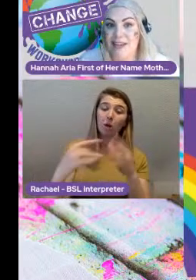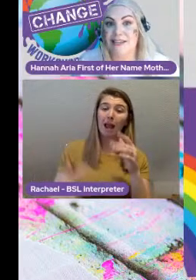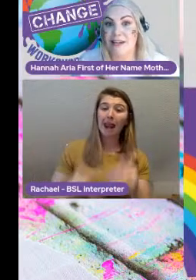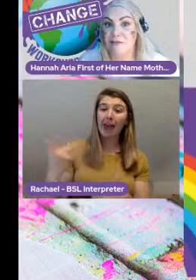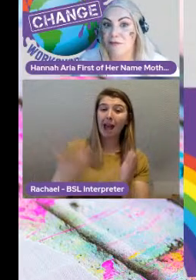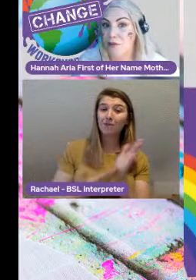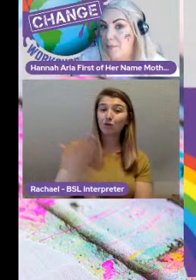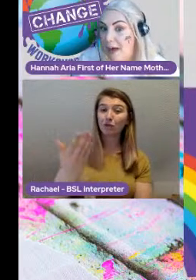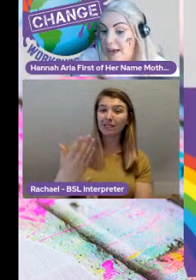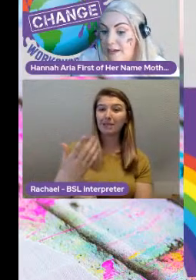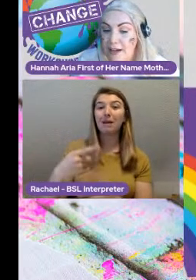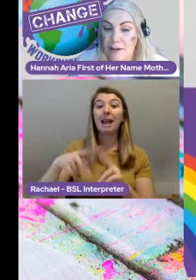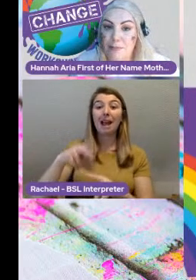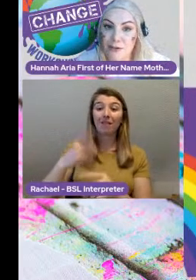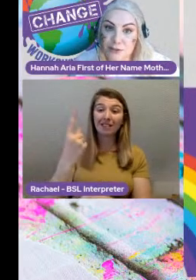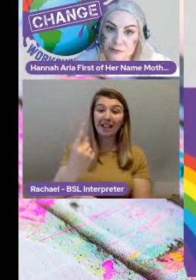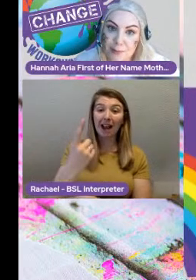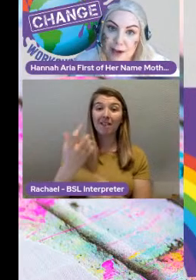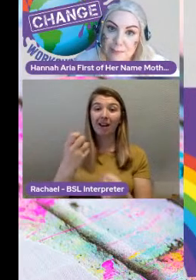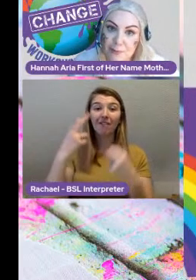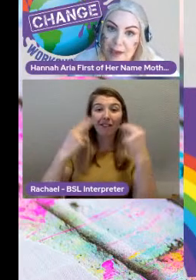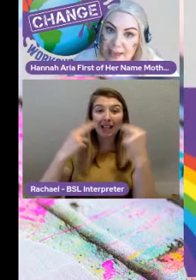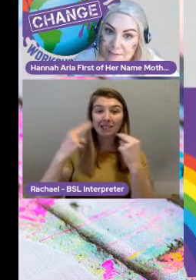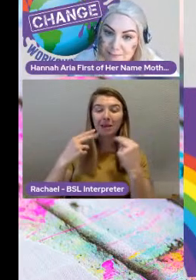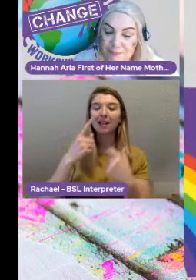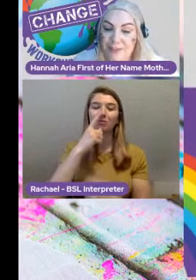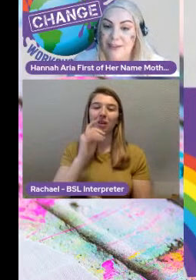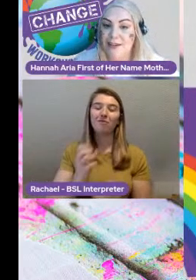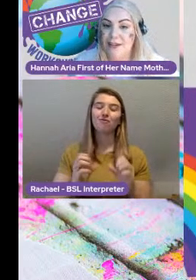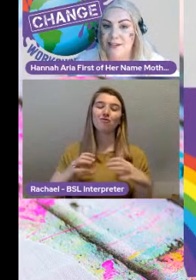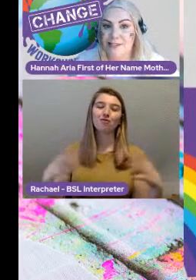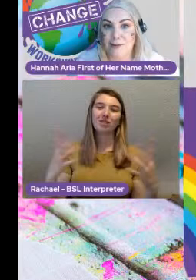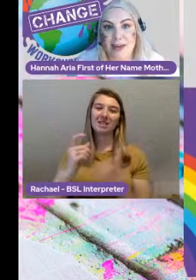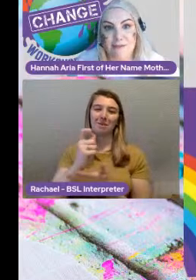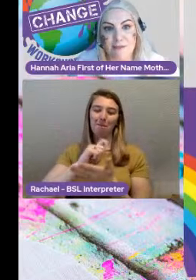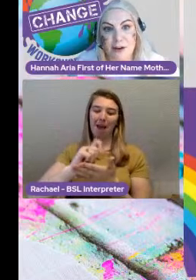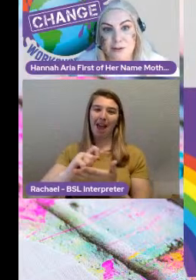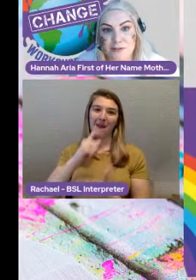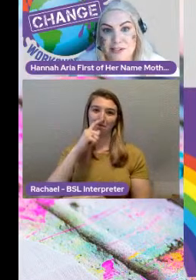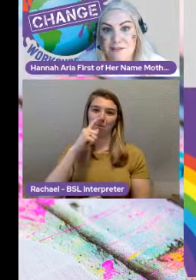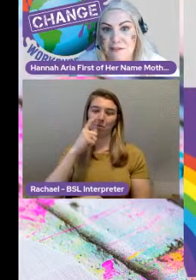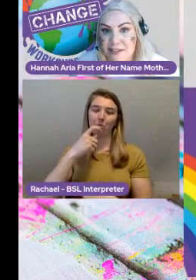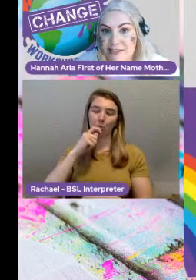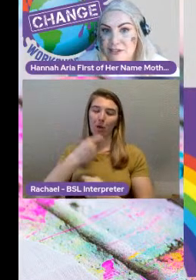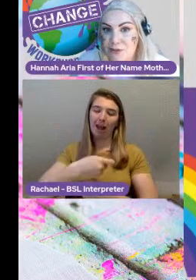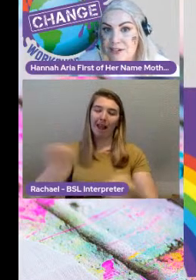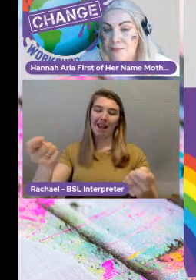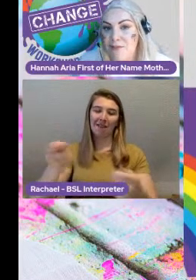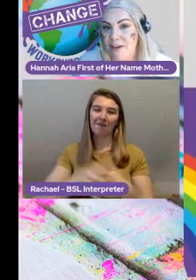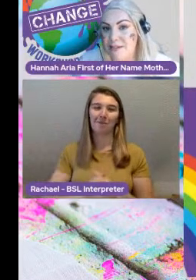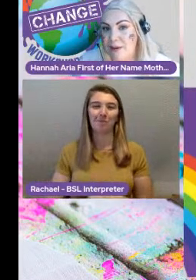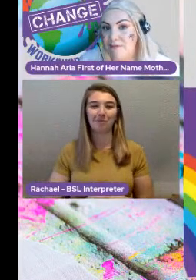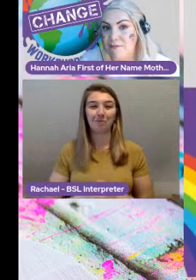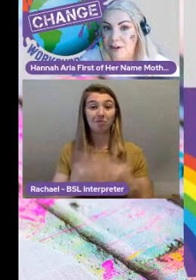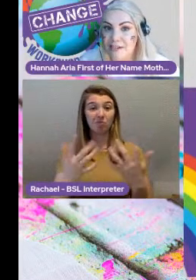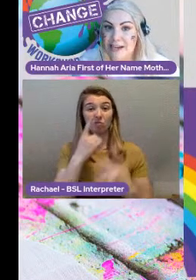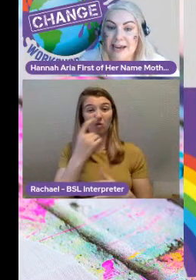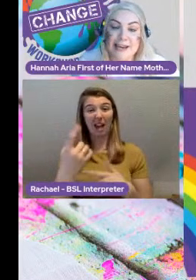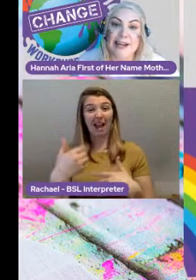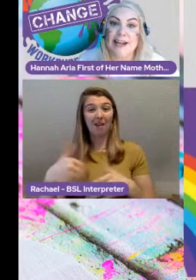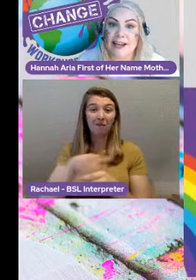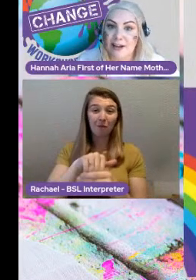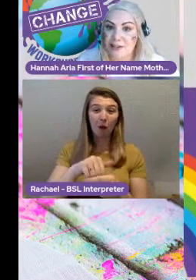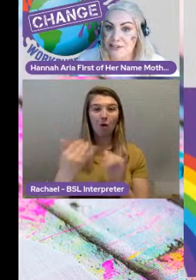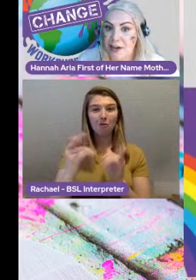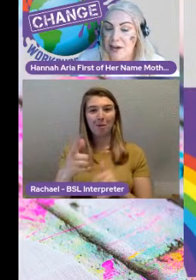paints on gets a free pen, a beautiful purple pen. So get involved, and if you fancy joining in with Face Paint